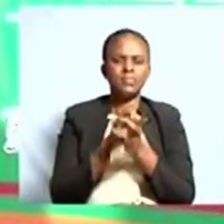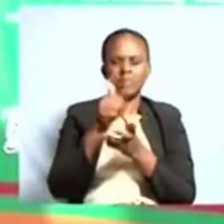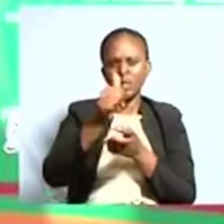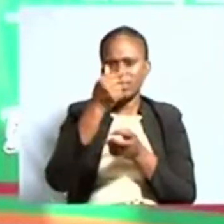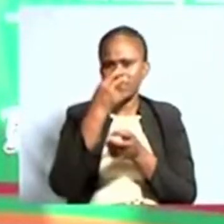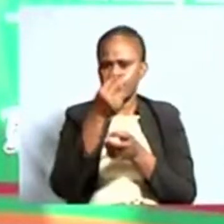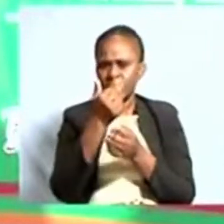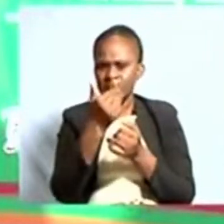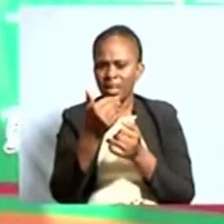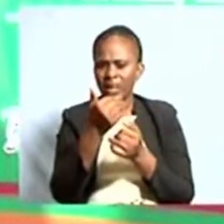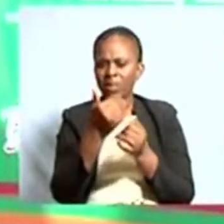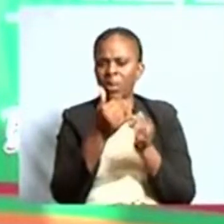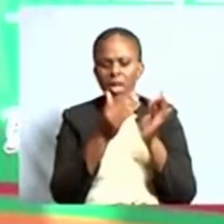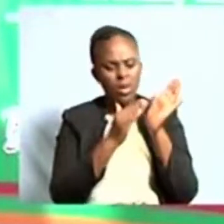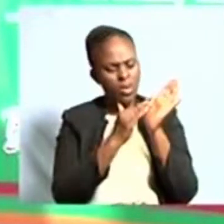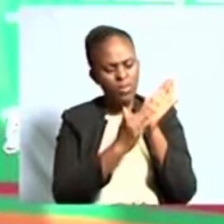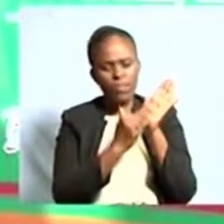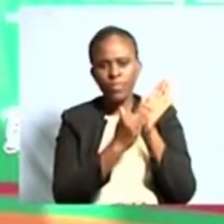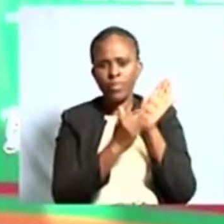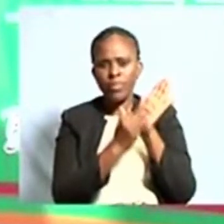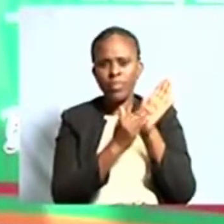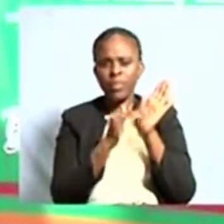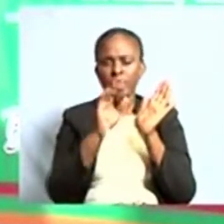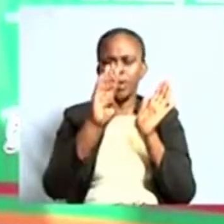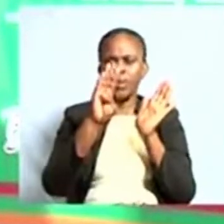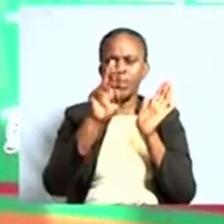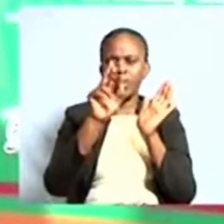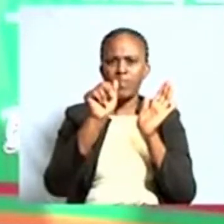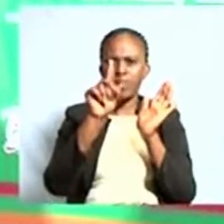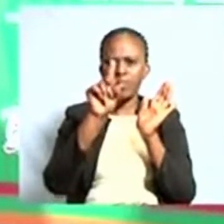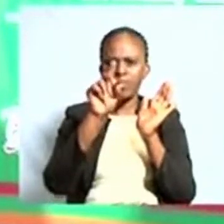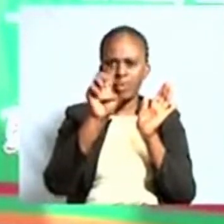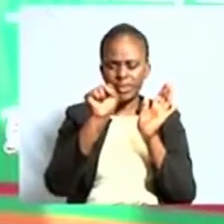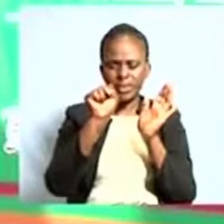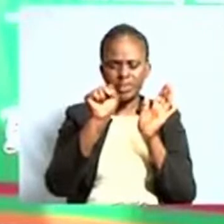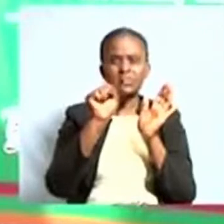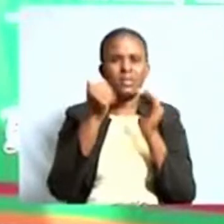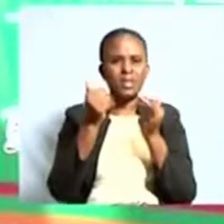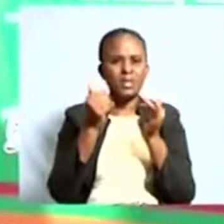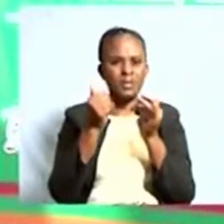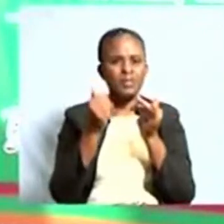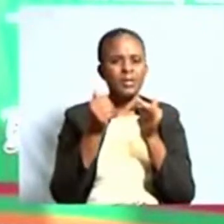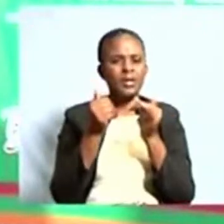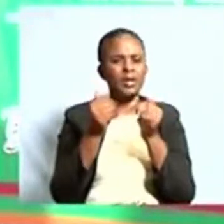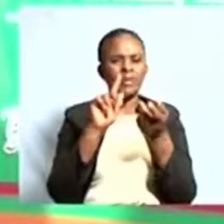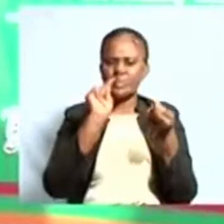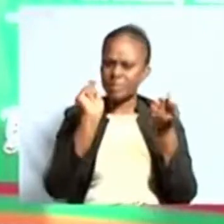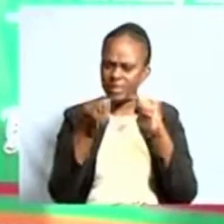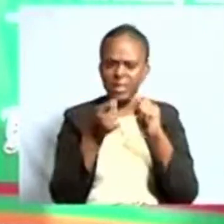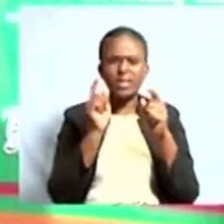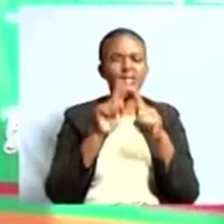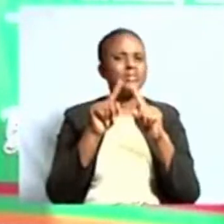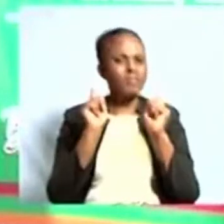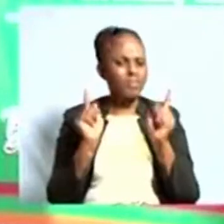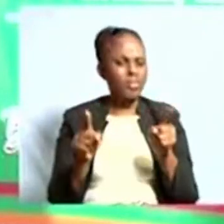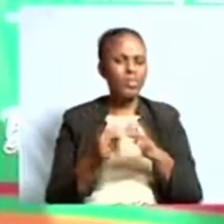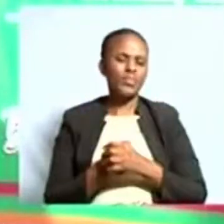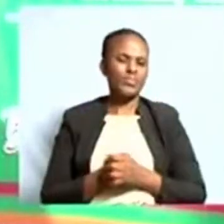the brands now, like you mentioned, it's the other way around. There